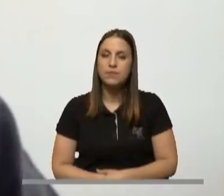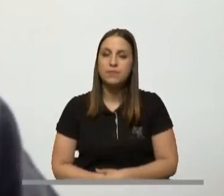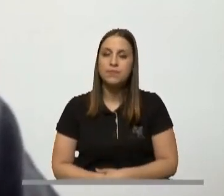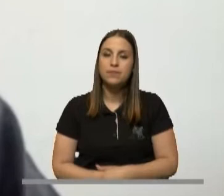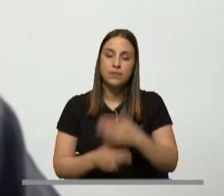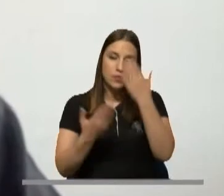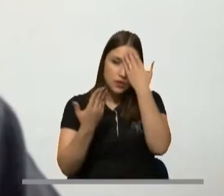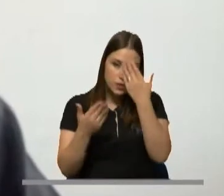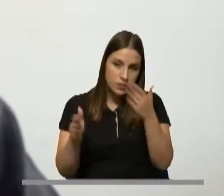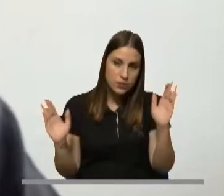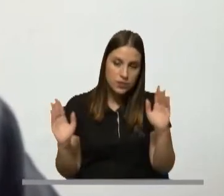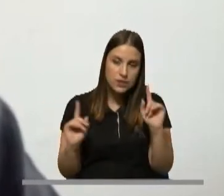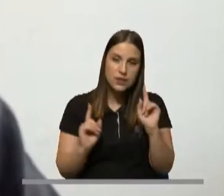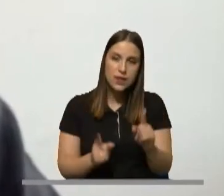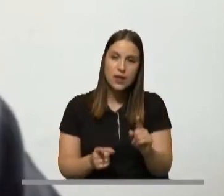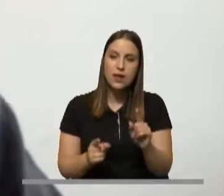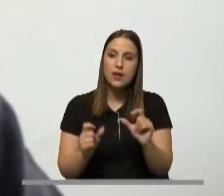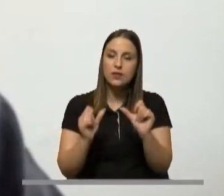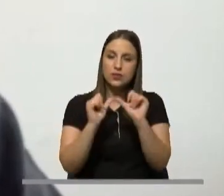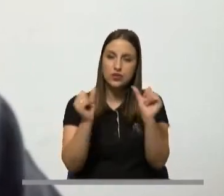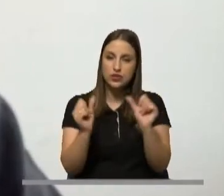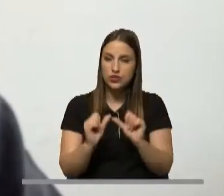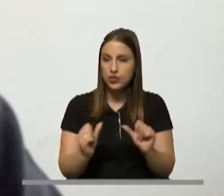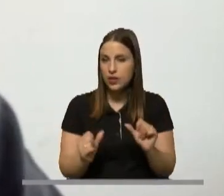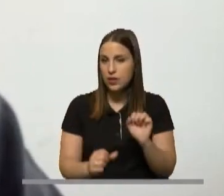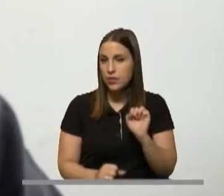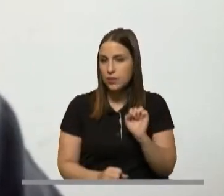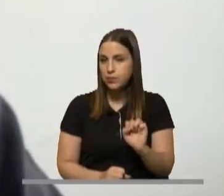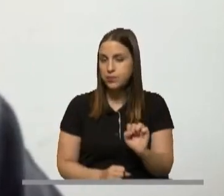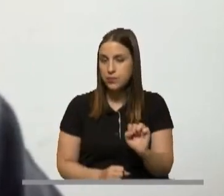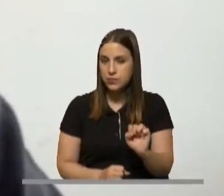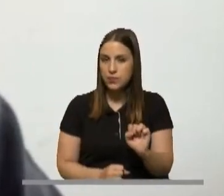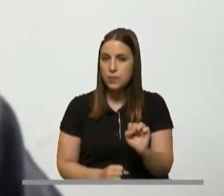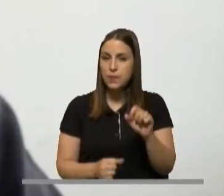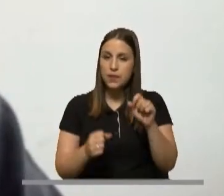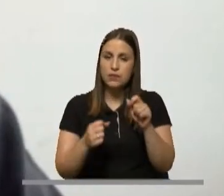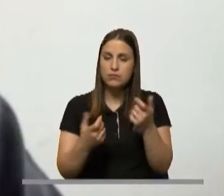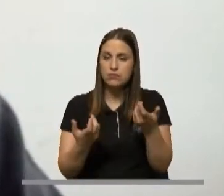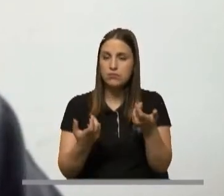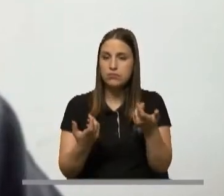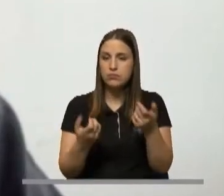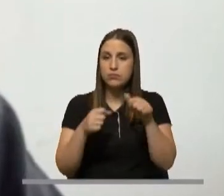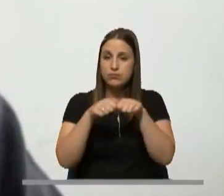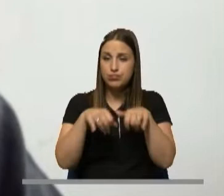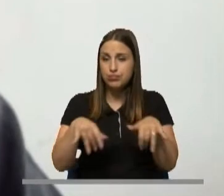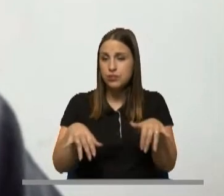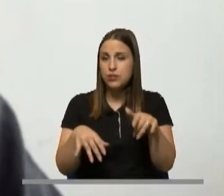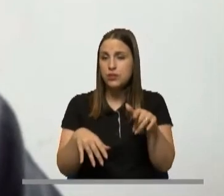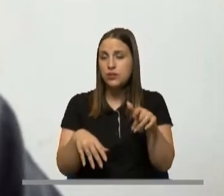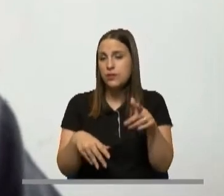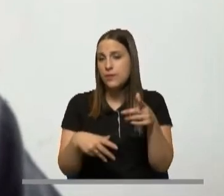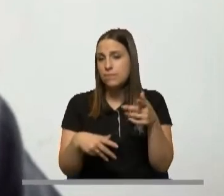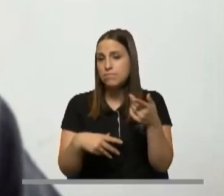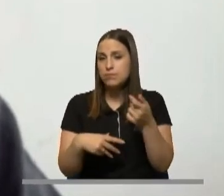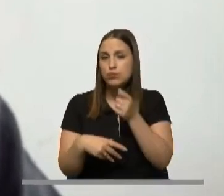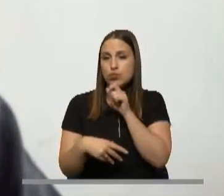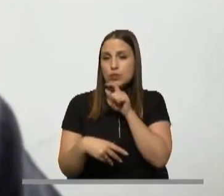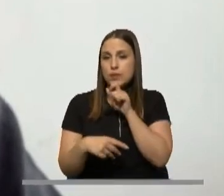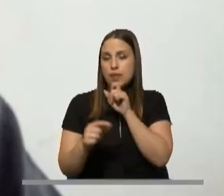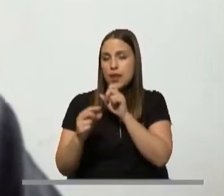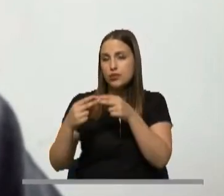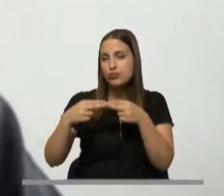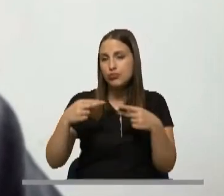democracy is a political system that does not definitively close off the possibilities